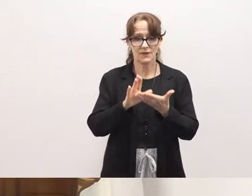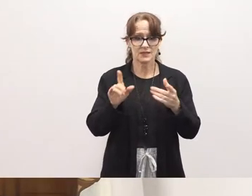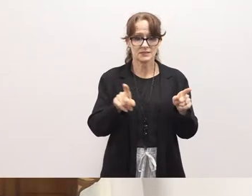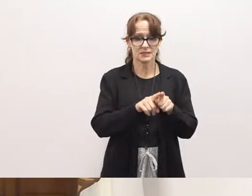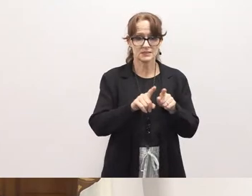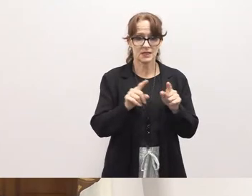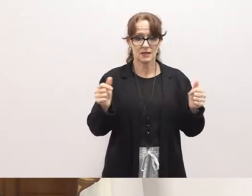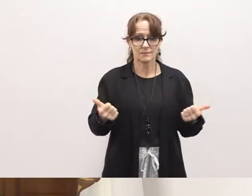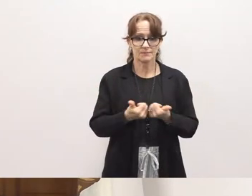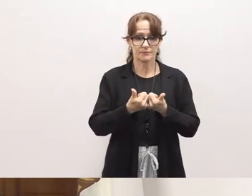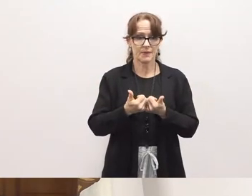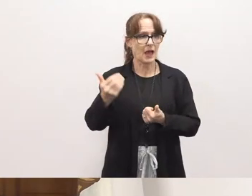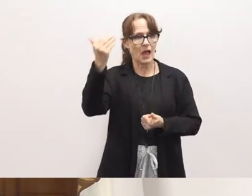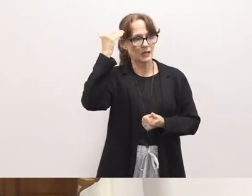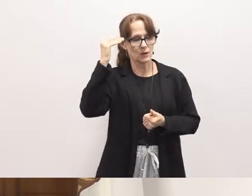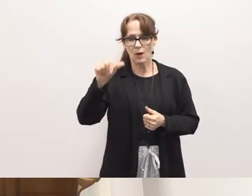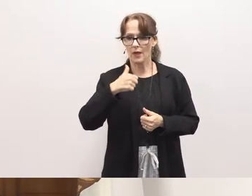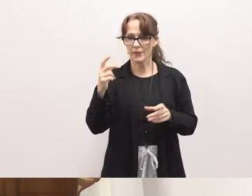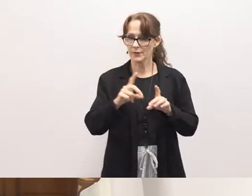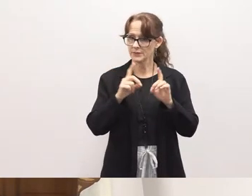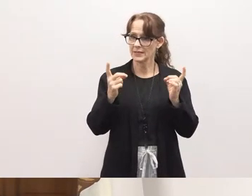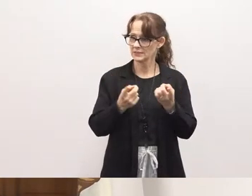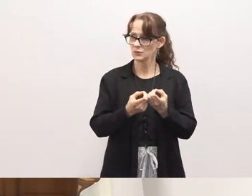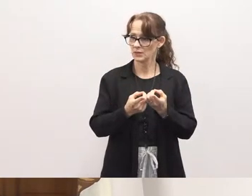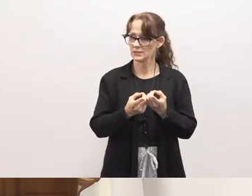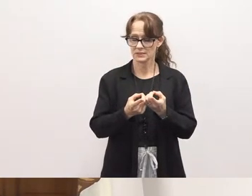challenge, because I know for a fact that other districts